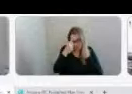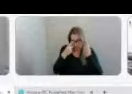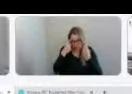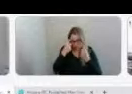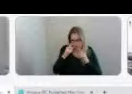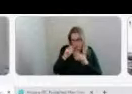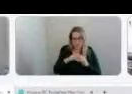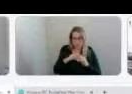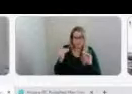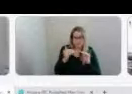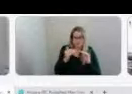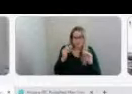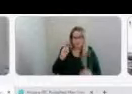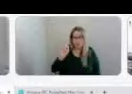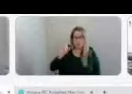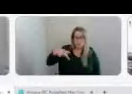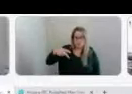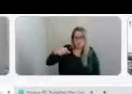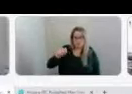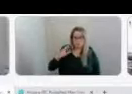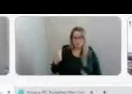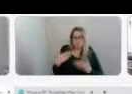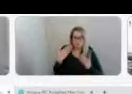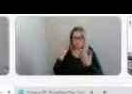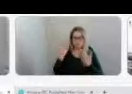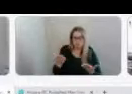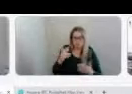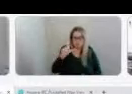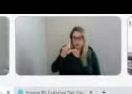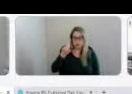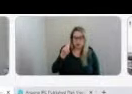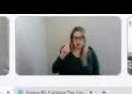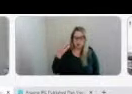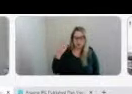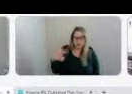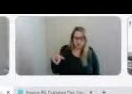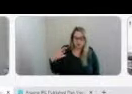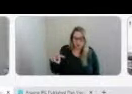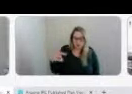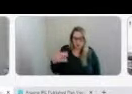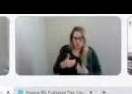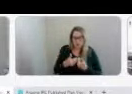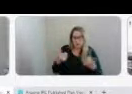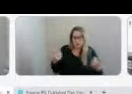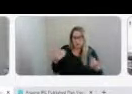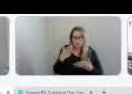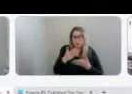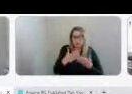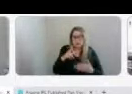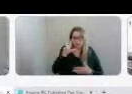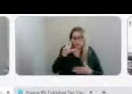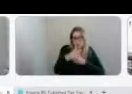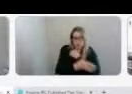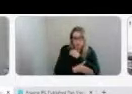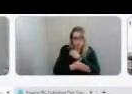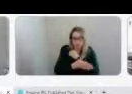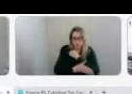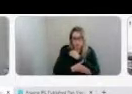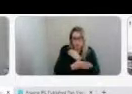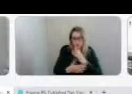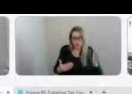these fair maps proposed ld 16 splits parts of three counties which is a